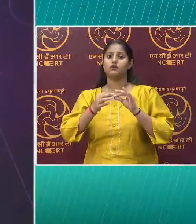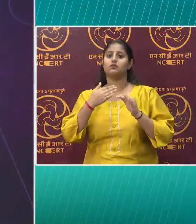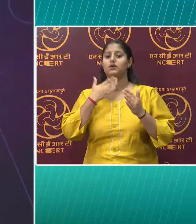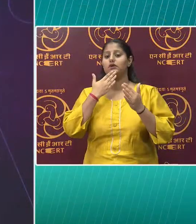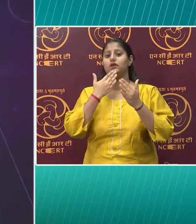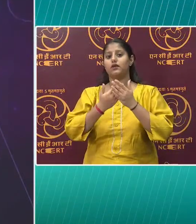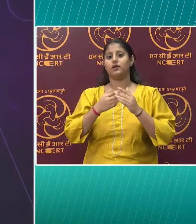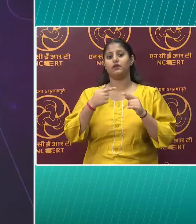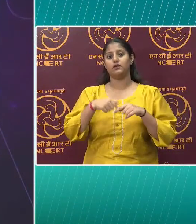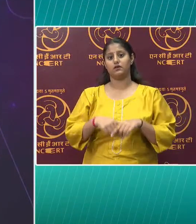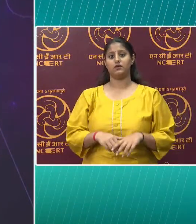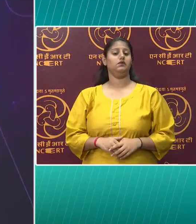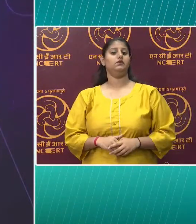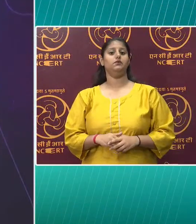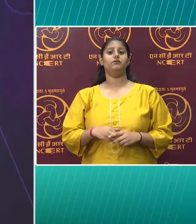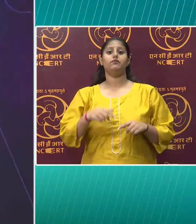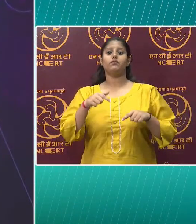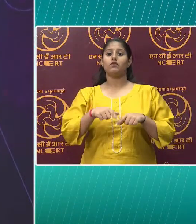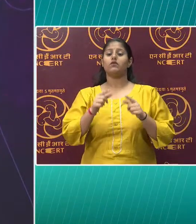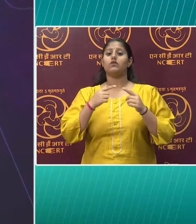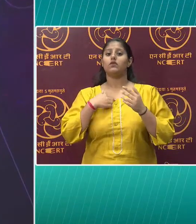And so this was about